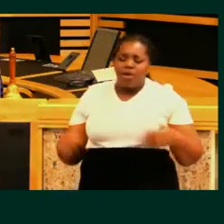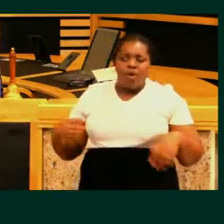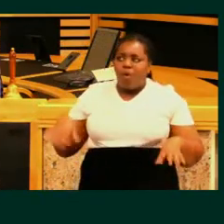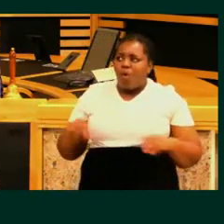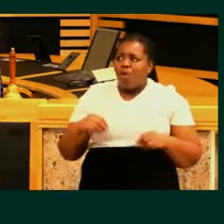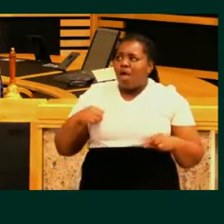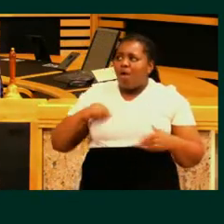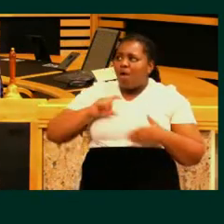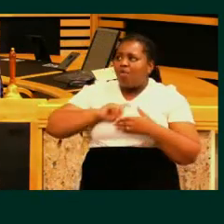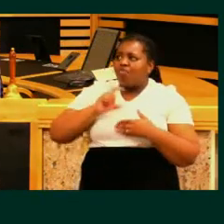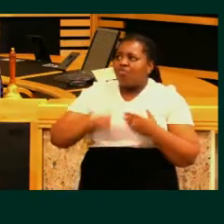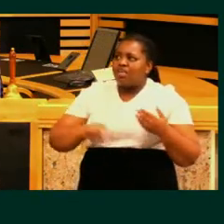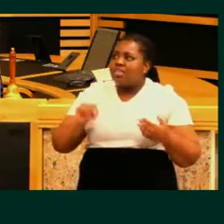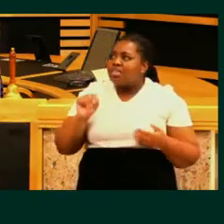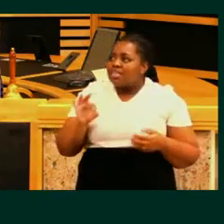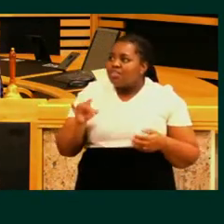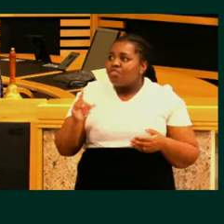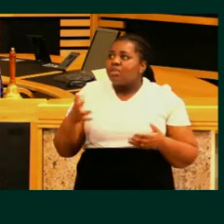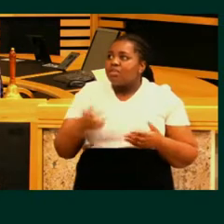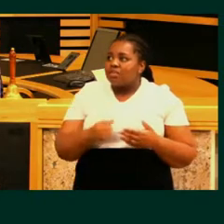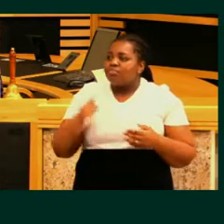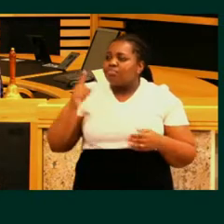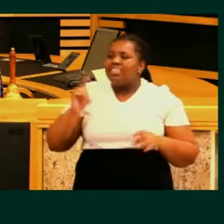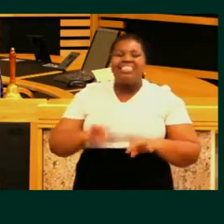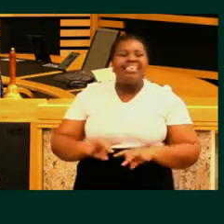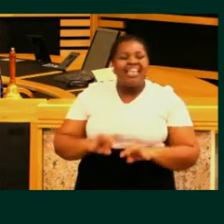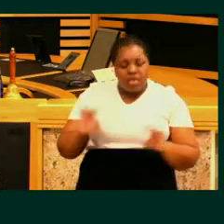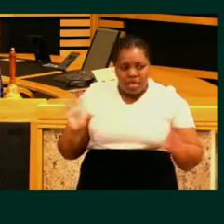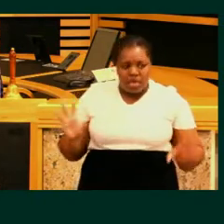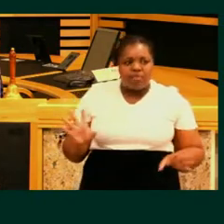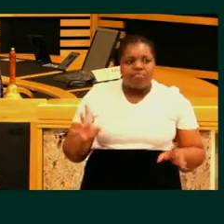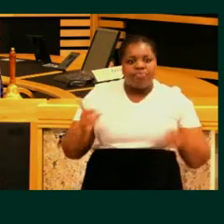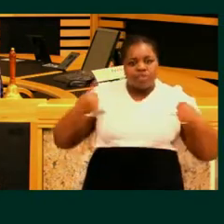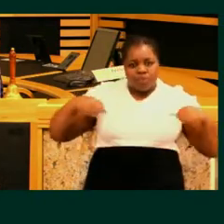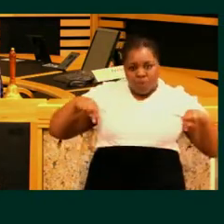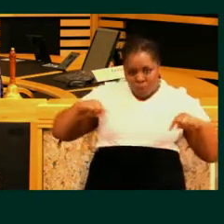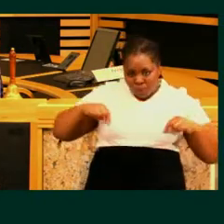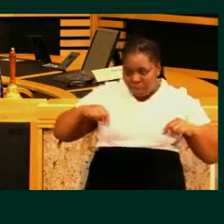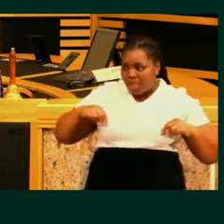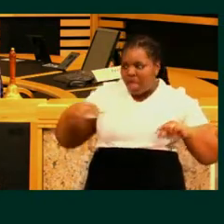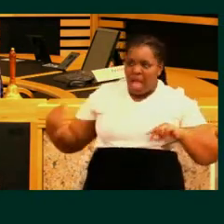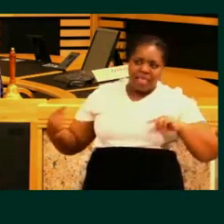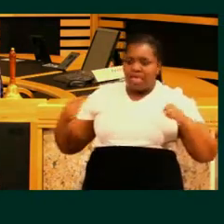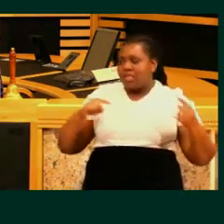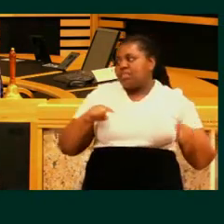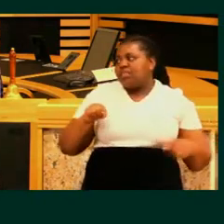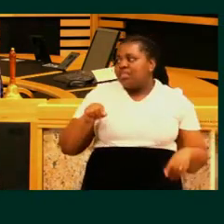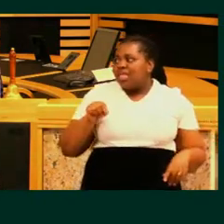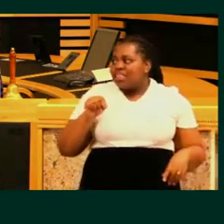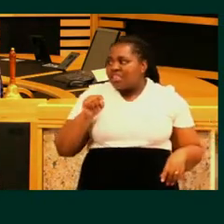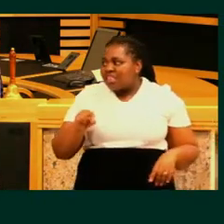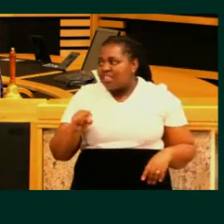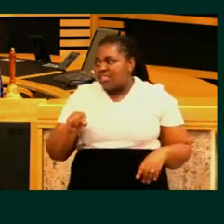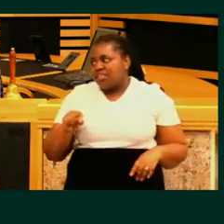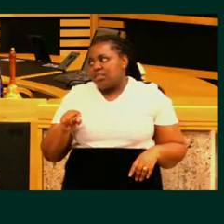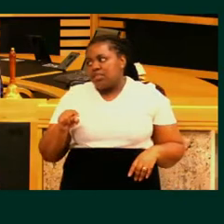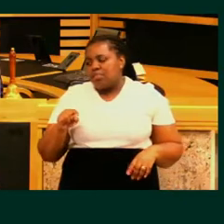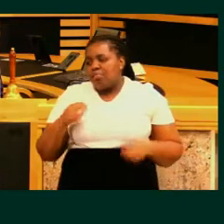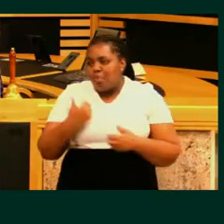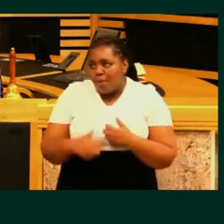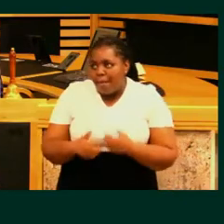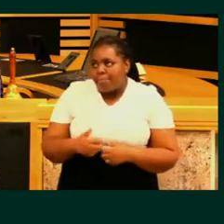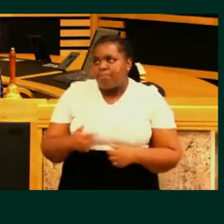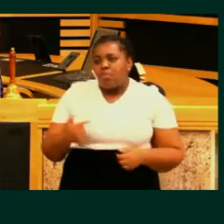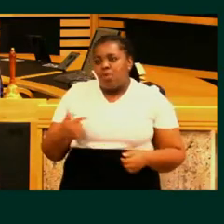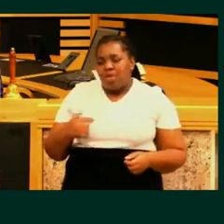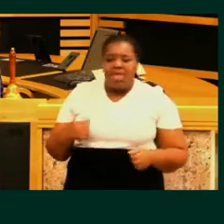conferences if you take it is clear that we are against this kind of a pandemic which